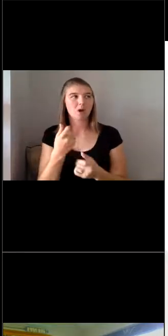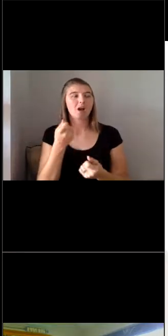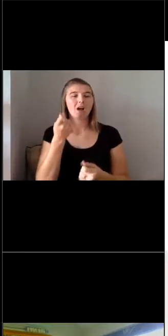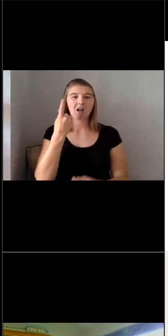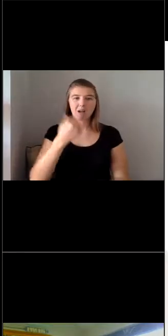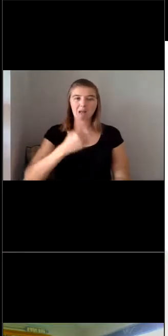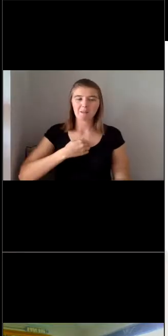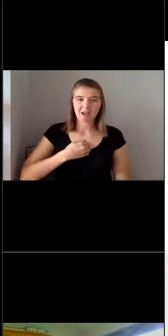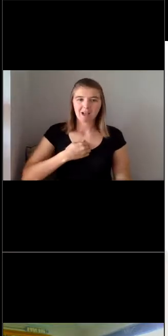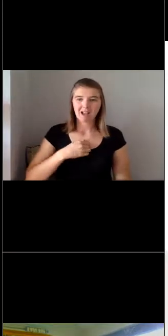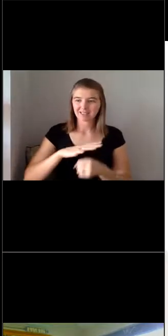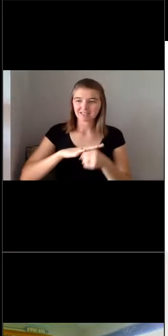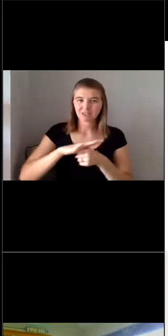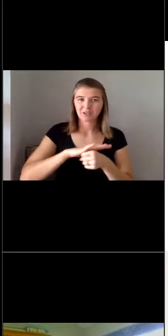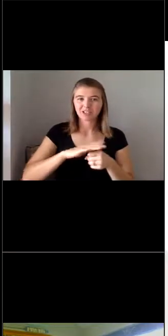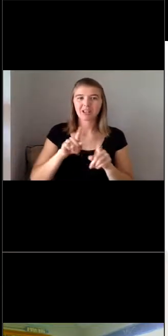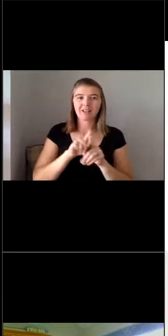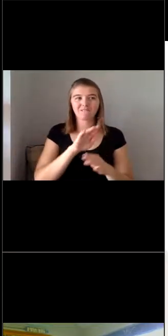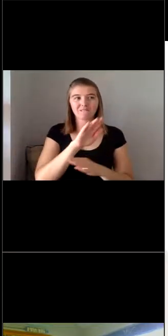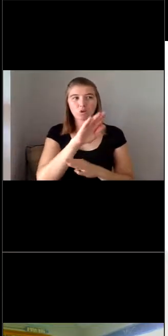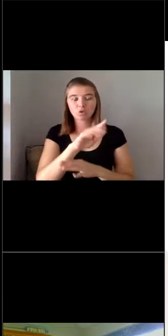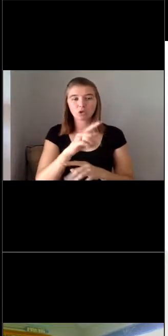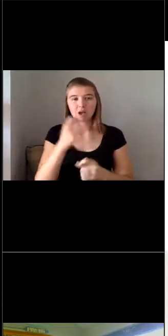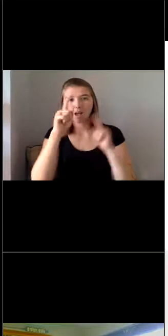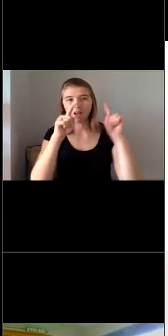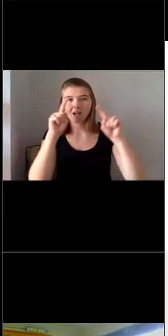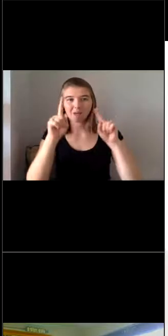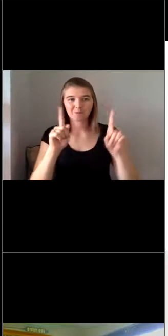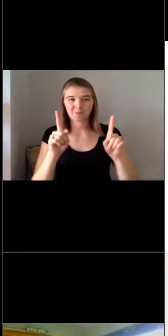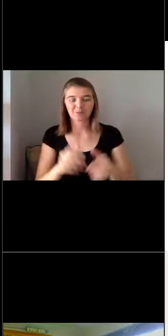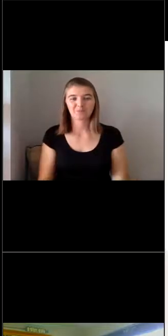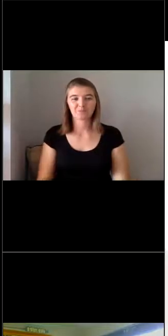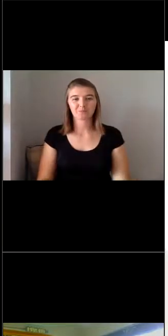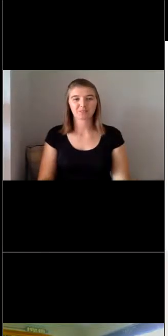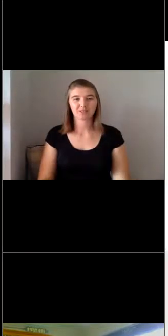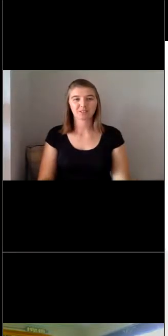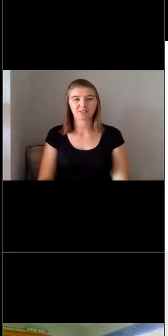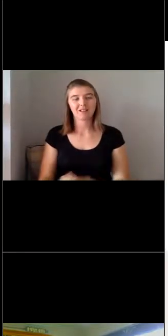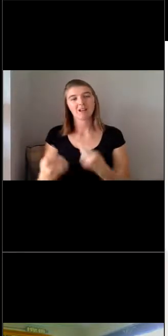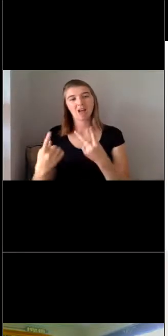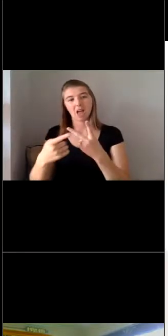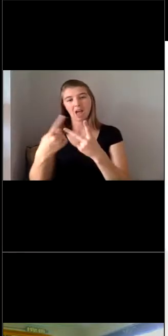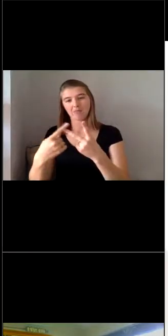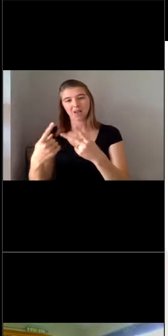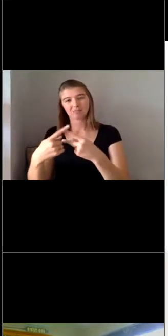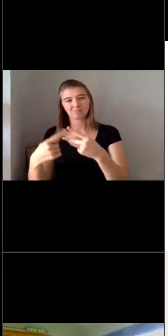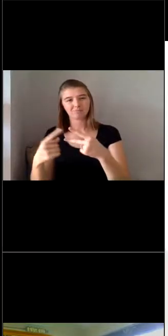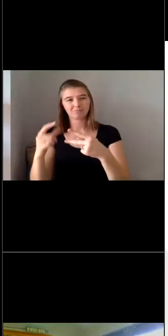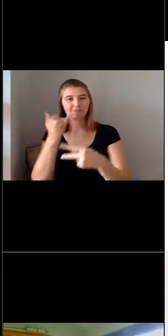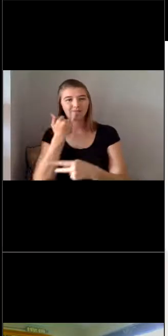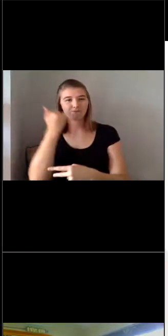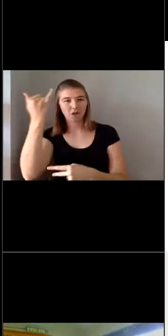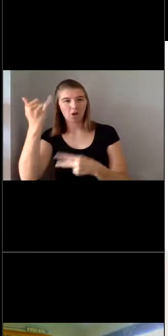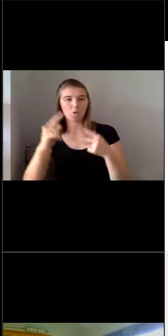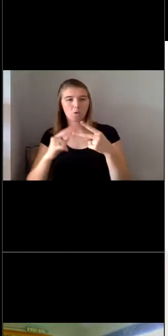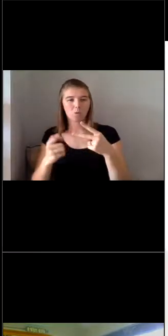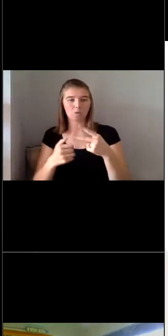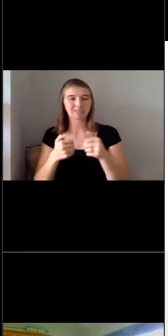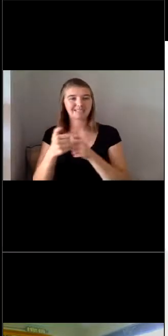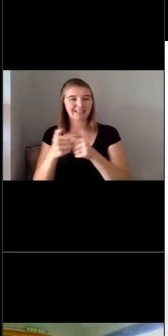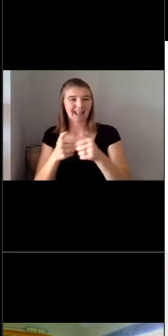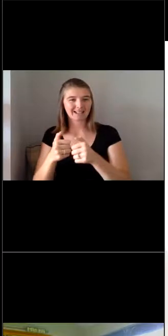some ideas for the future. The other resources on there are, of course, always resources that we share related to mental health. The Samaritans are always there